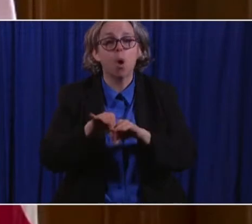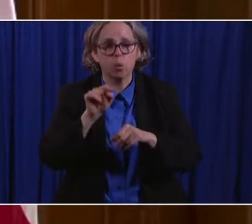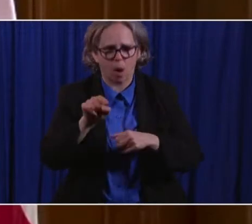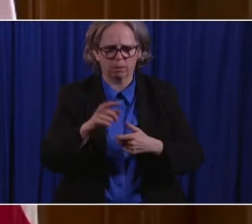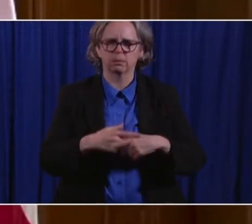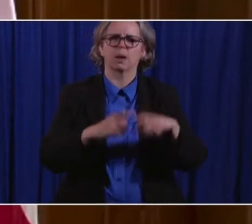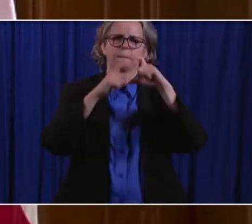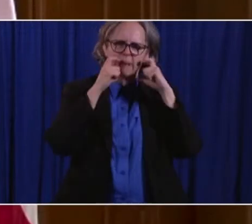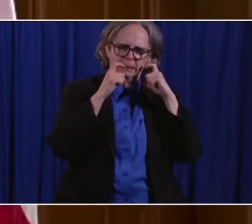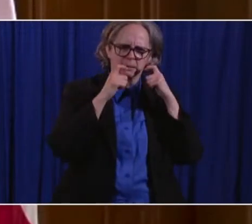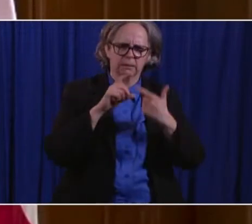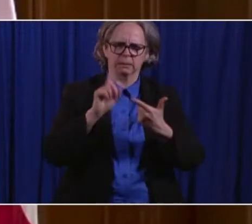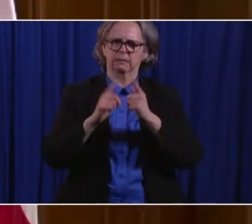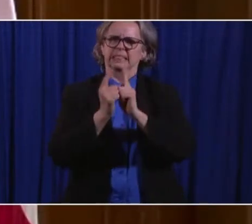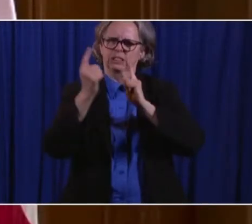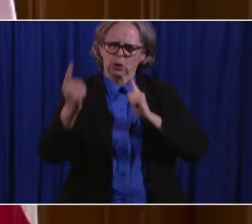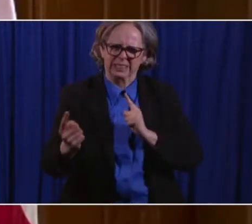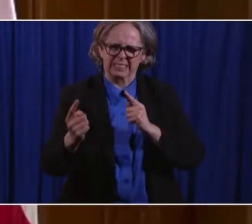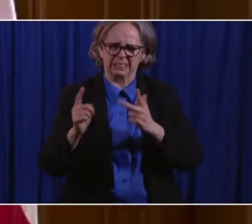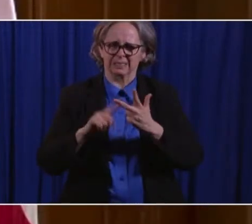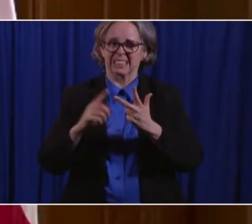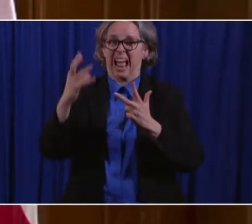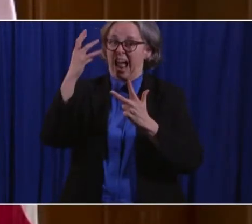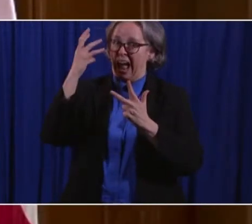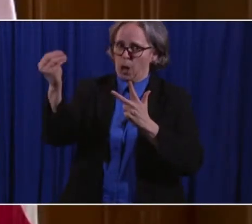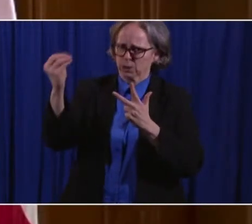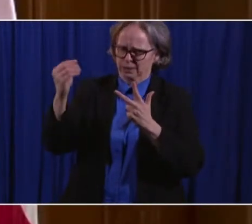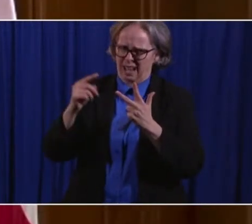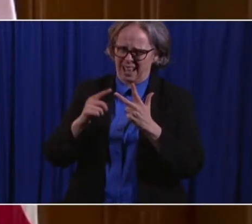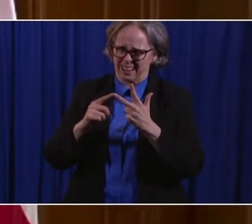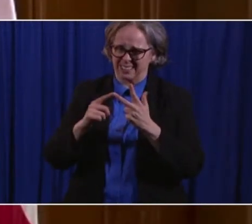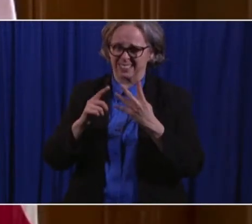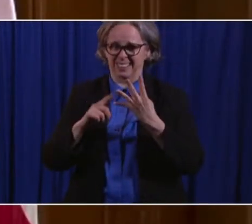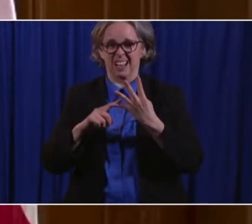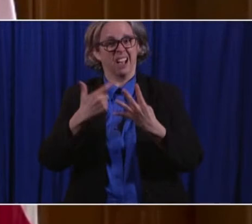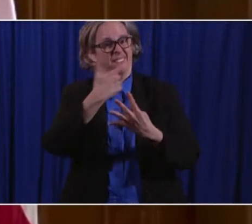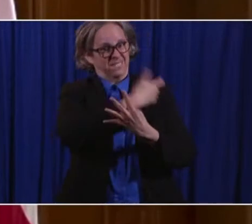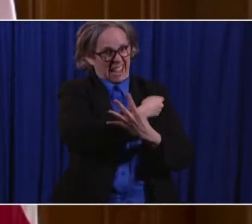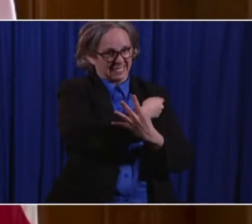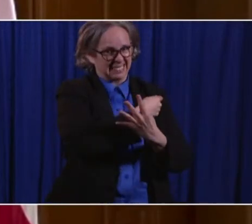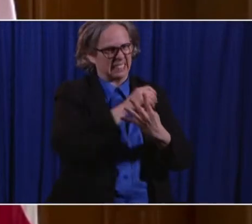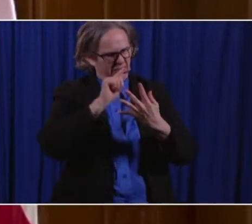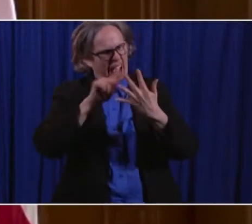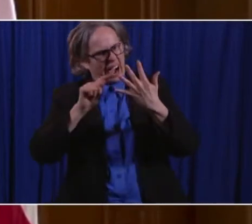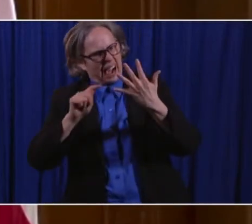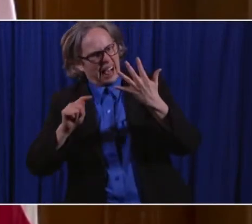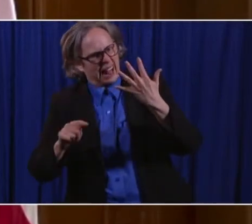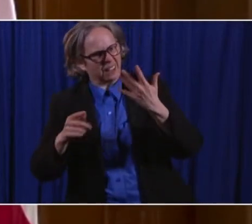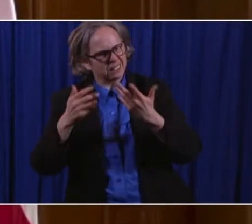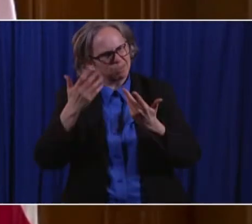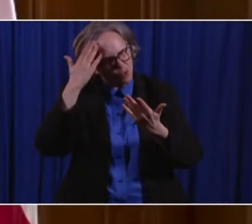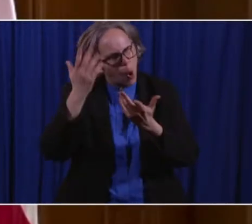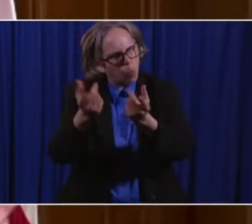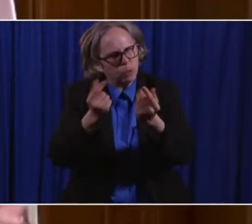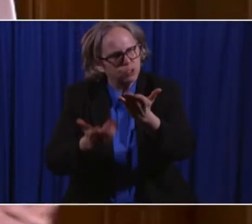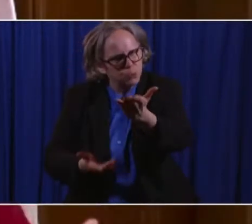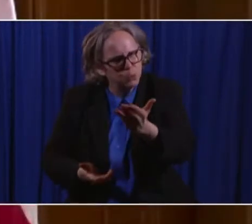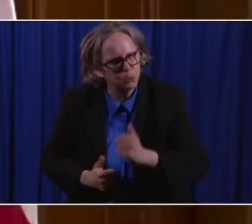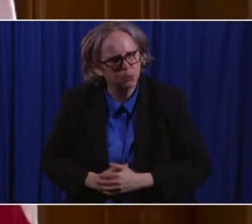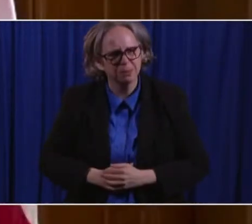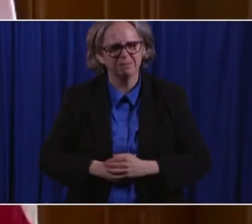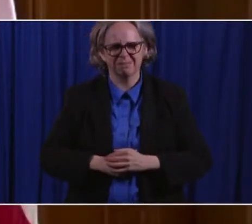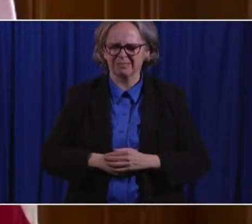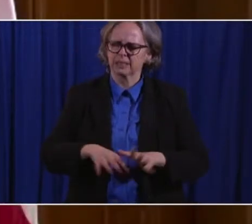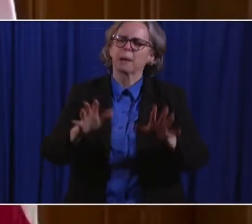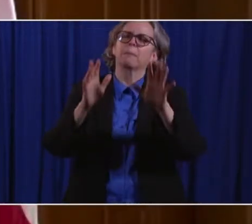some distance, being outside. Those are the essential things. So that's really what we have to continue